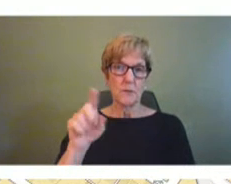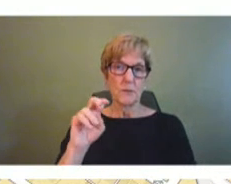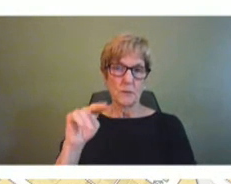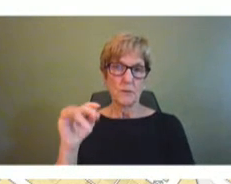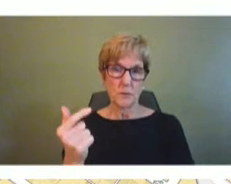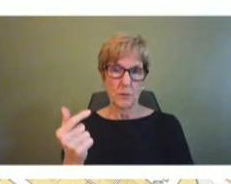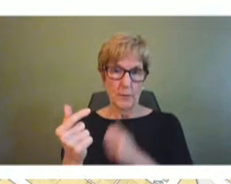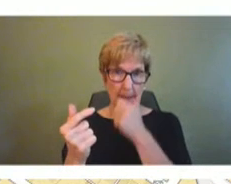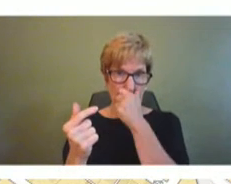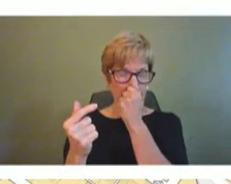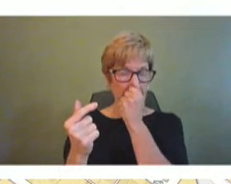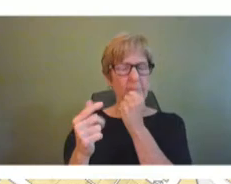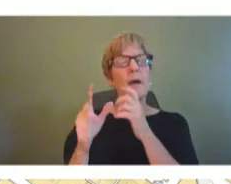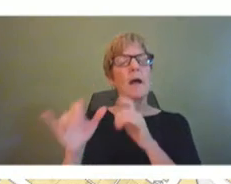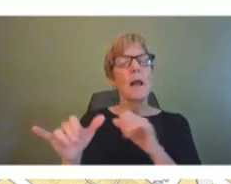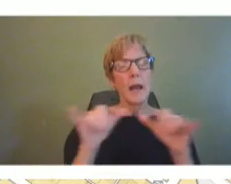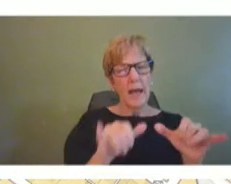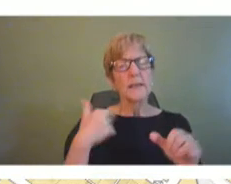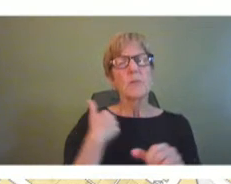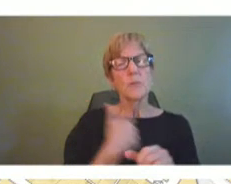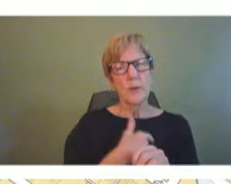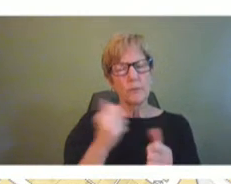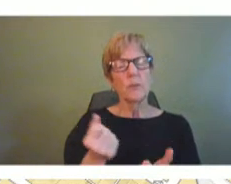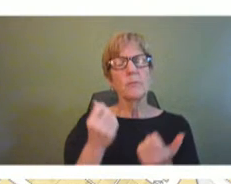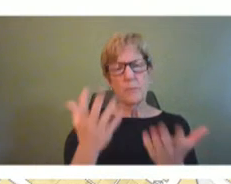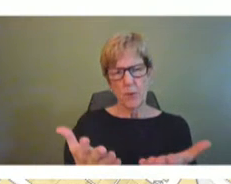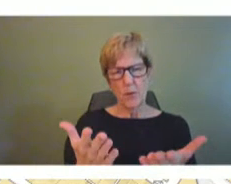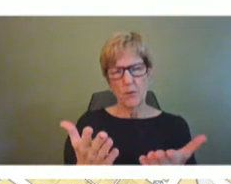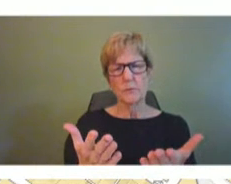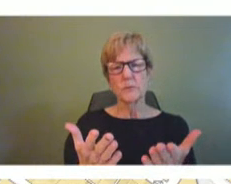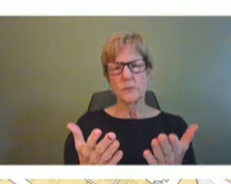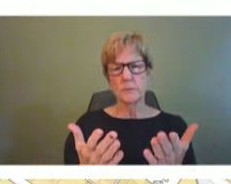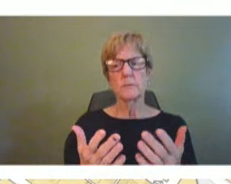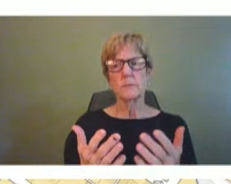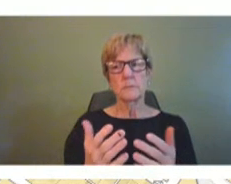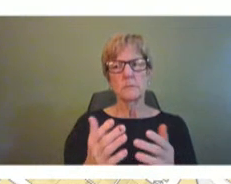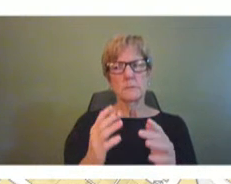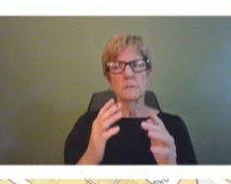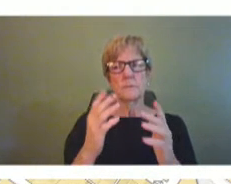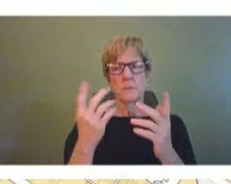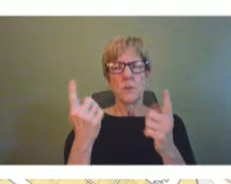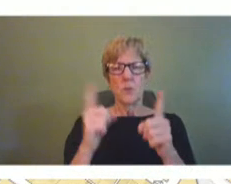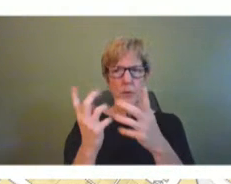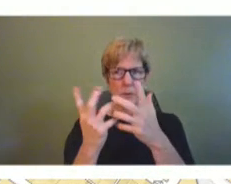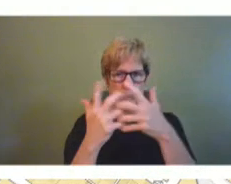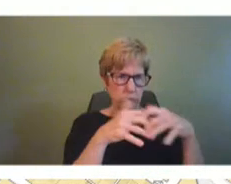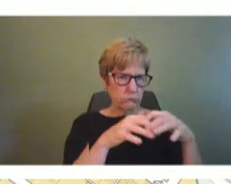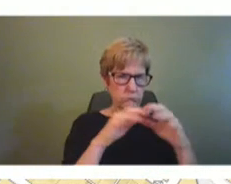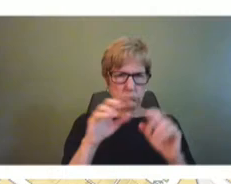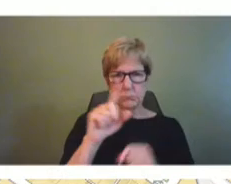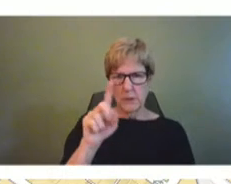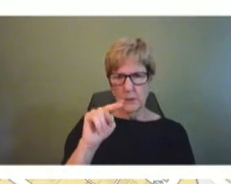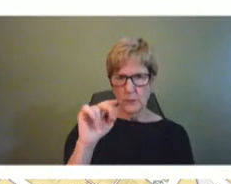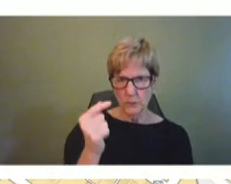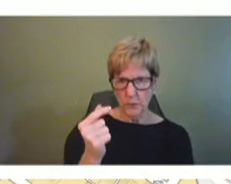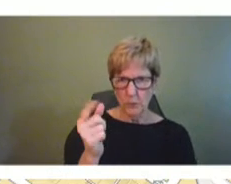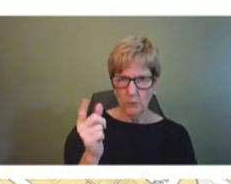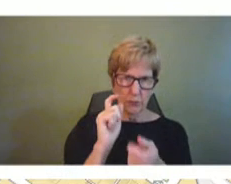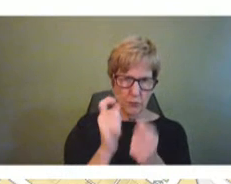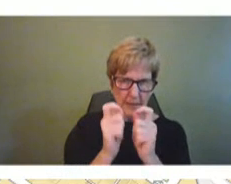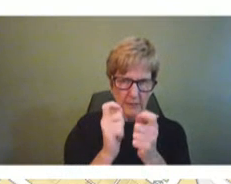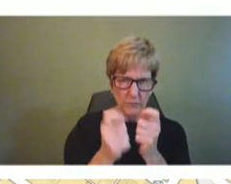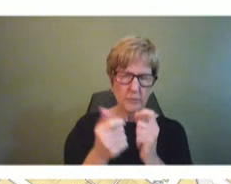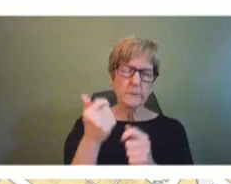is likely what we will propose when we come back to you all with alignment rezoning um in the next couple of years